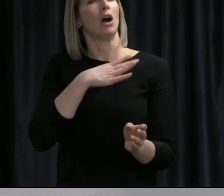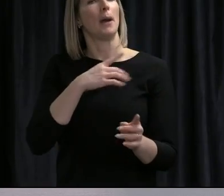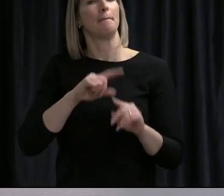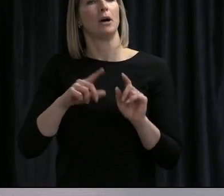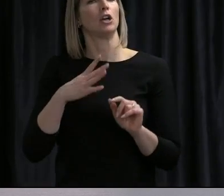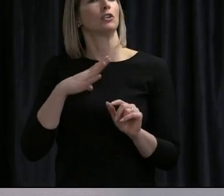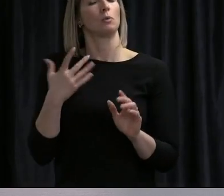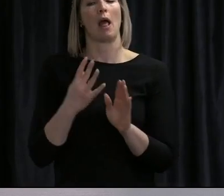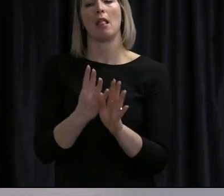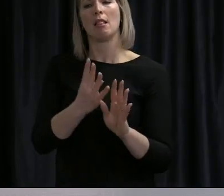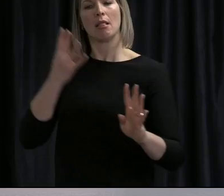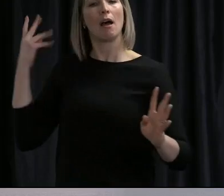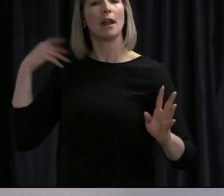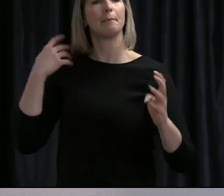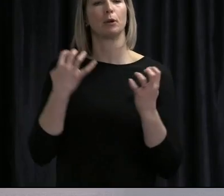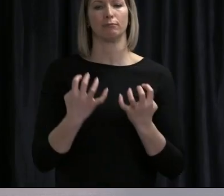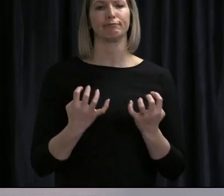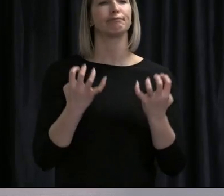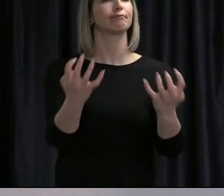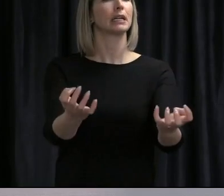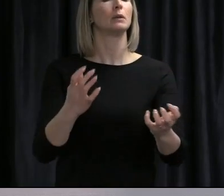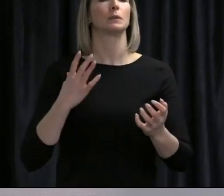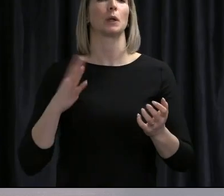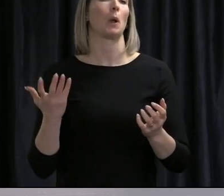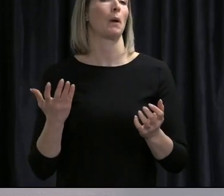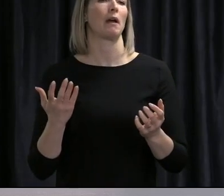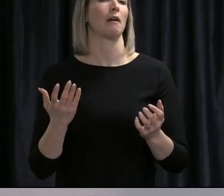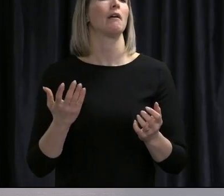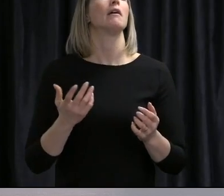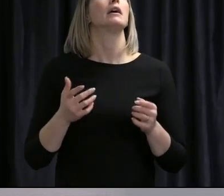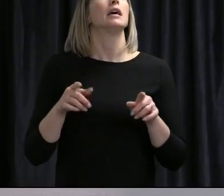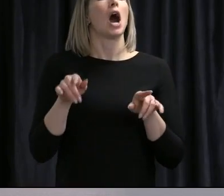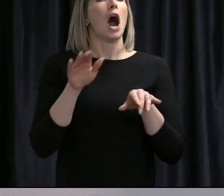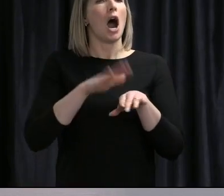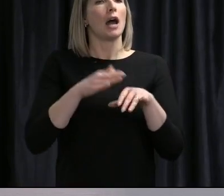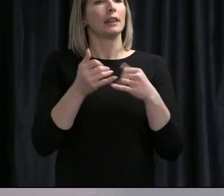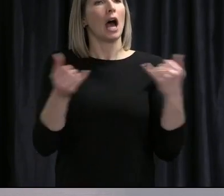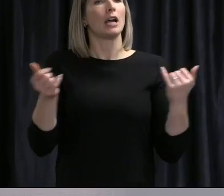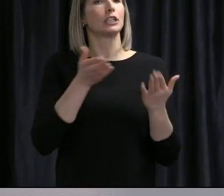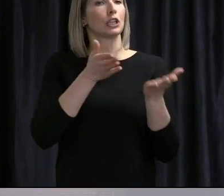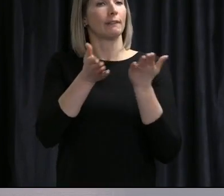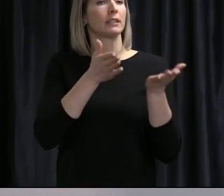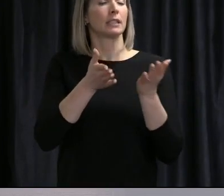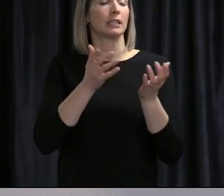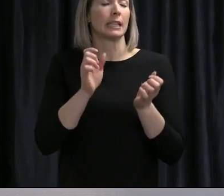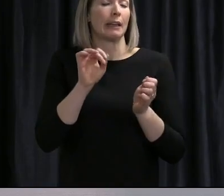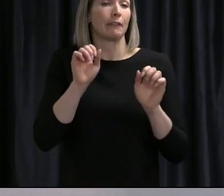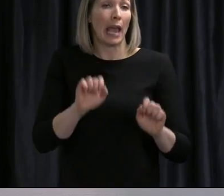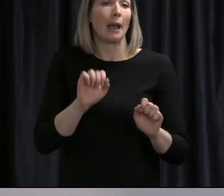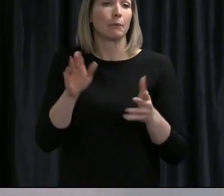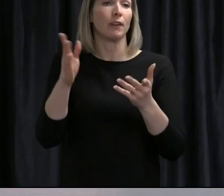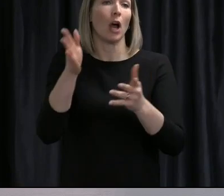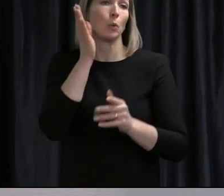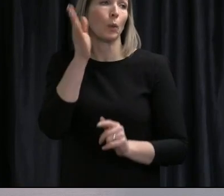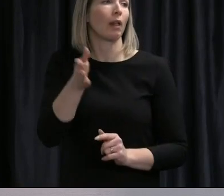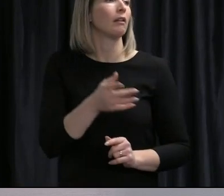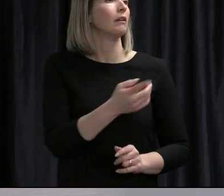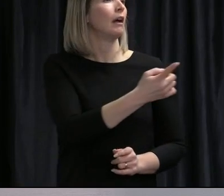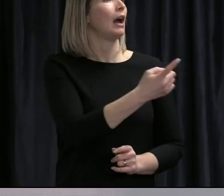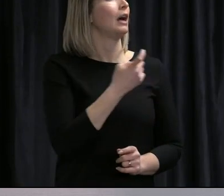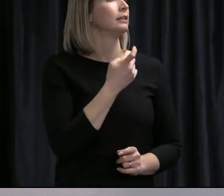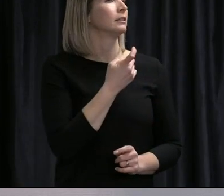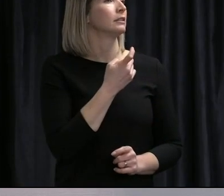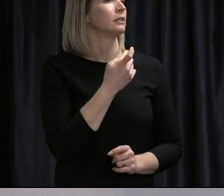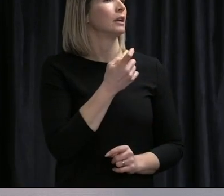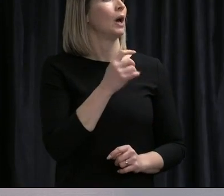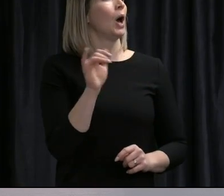much as those services that we can provide online, we'll continue to do so. We are a small island, small population. Public shaming